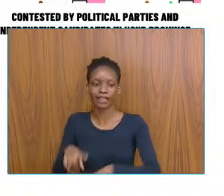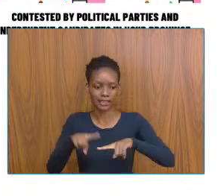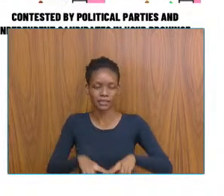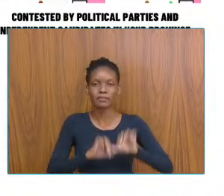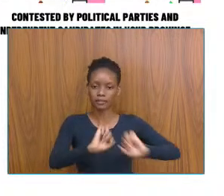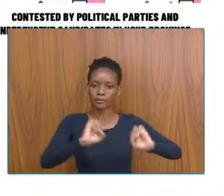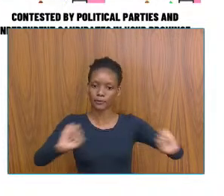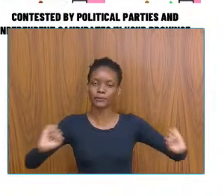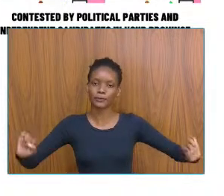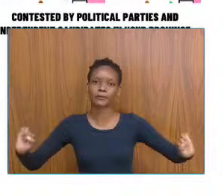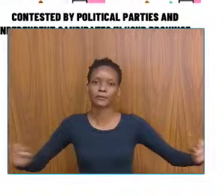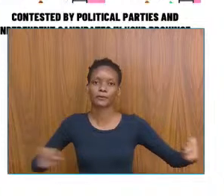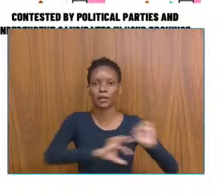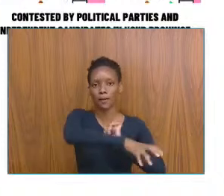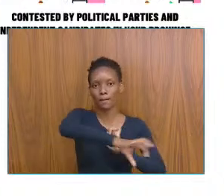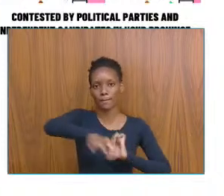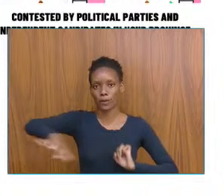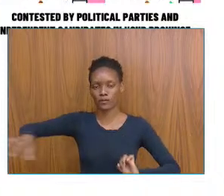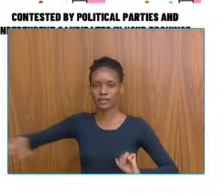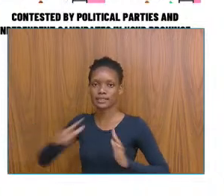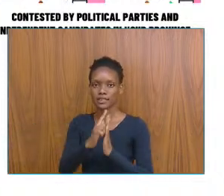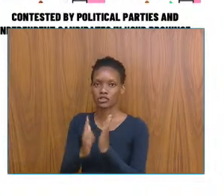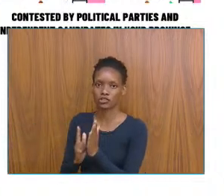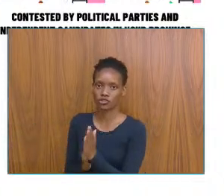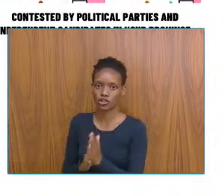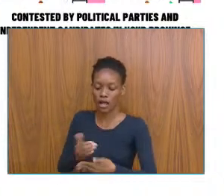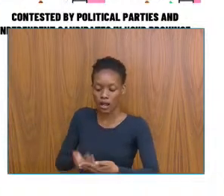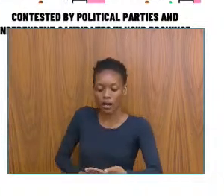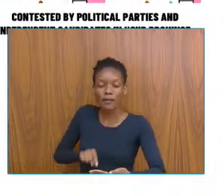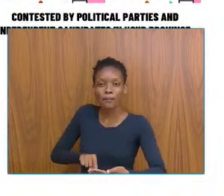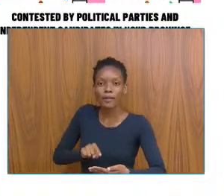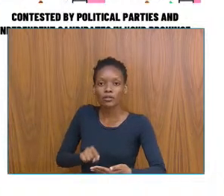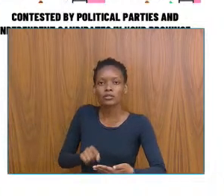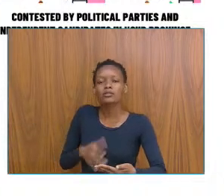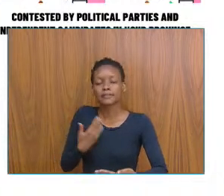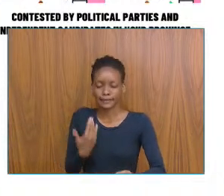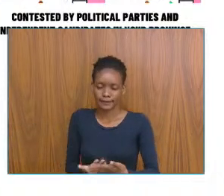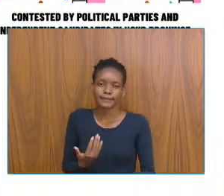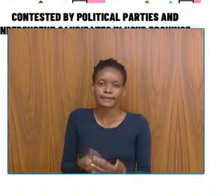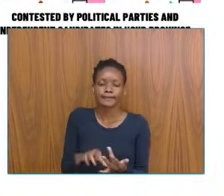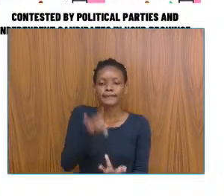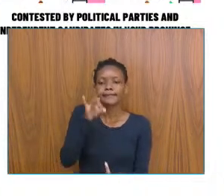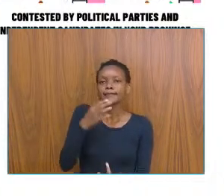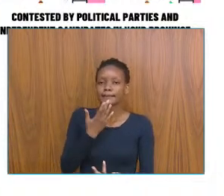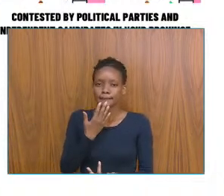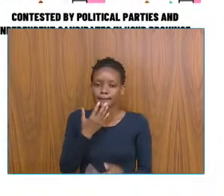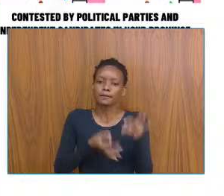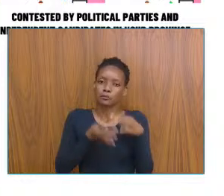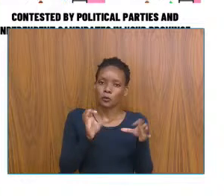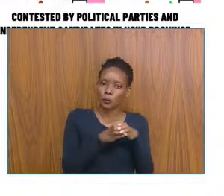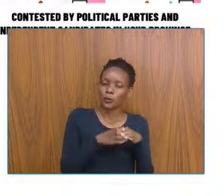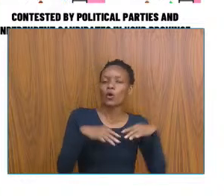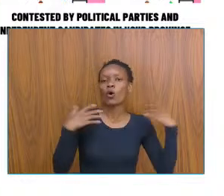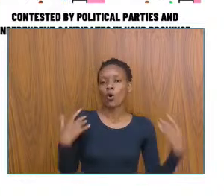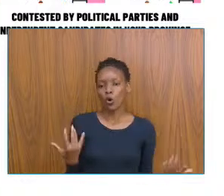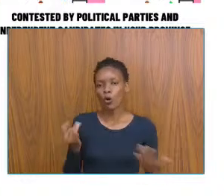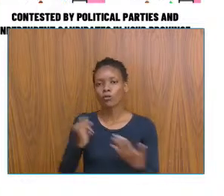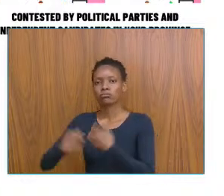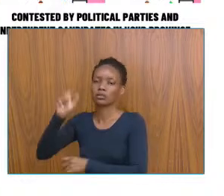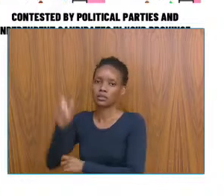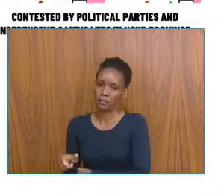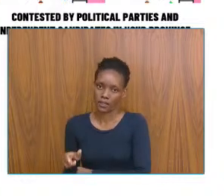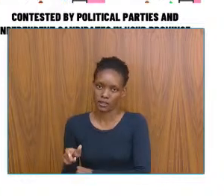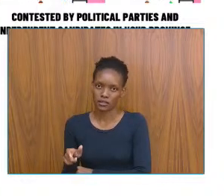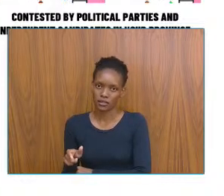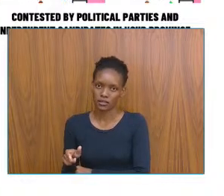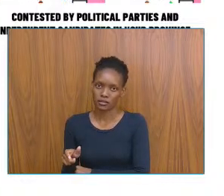legislature. This ballot will allow voters to choose between a political party or an independent